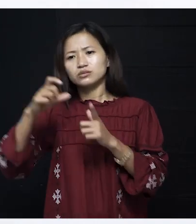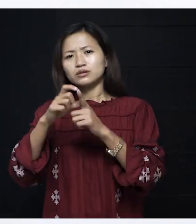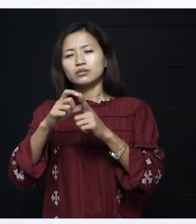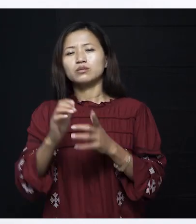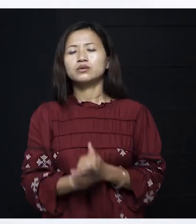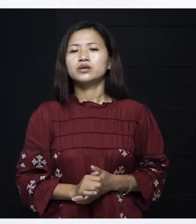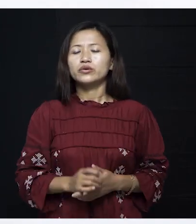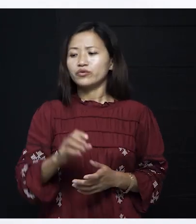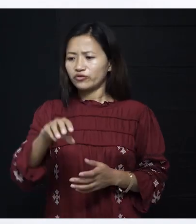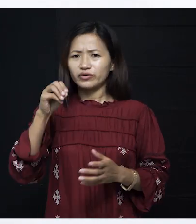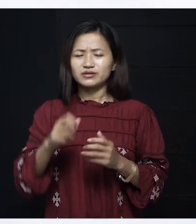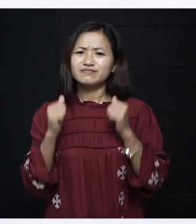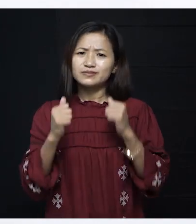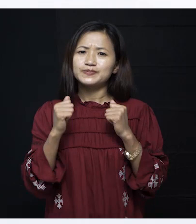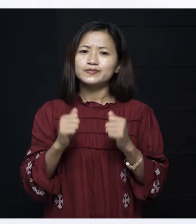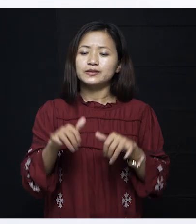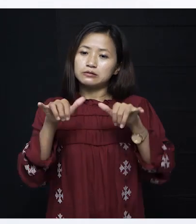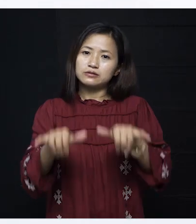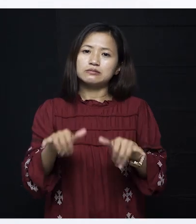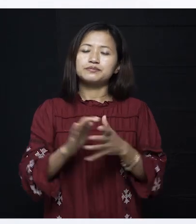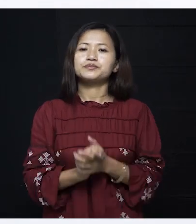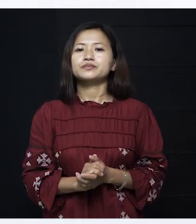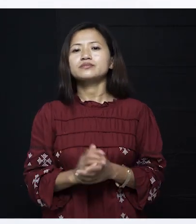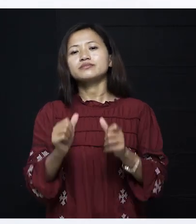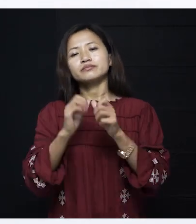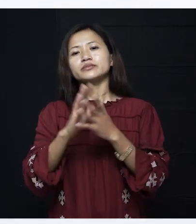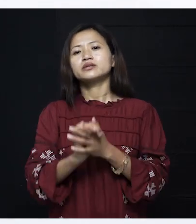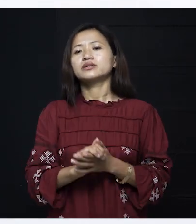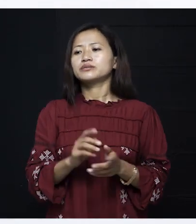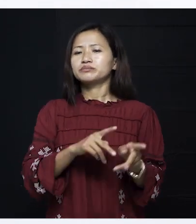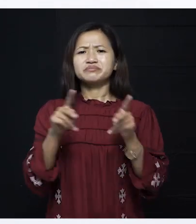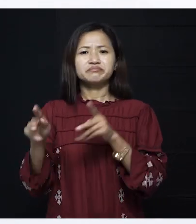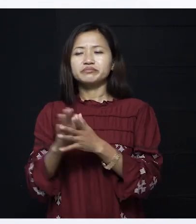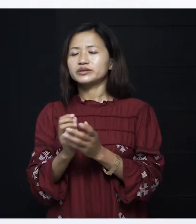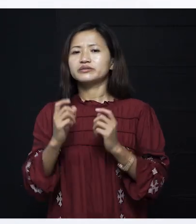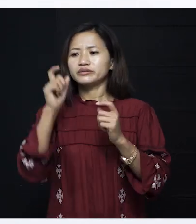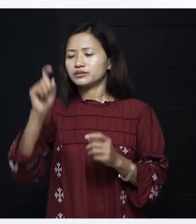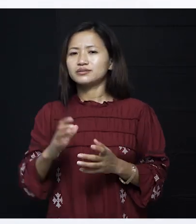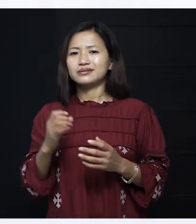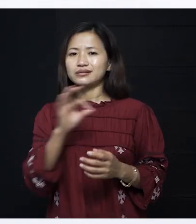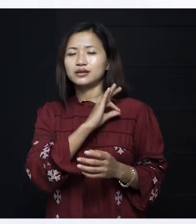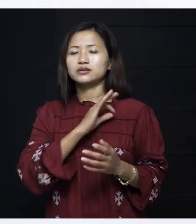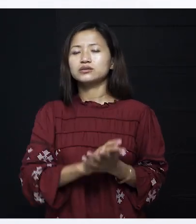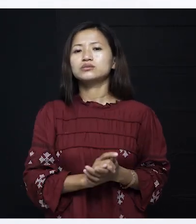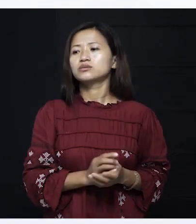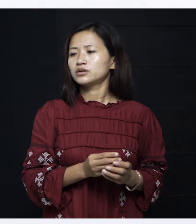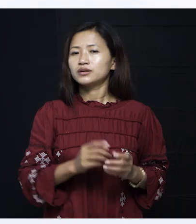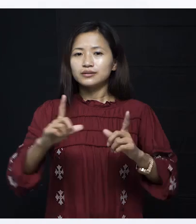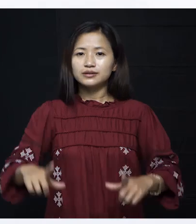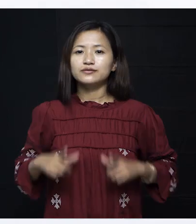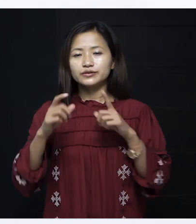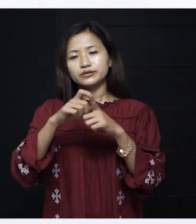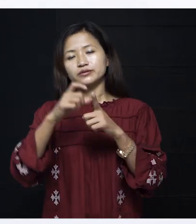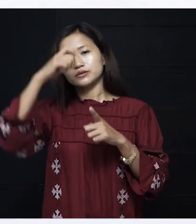humidity is so high, so we find it difficult. So according to that, some may prefer to live in Dimapur, whereas some may prefer to